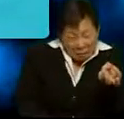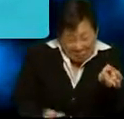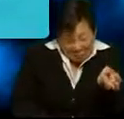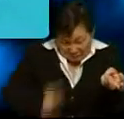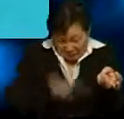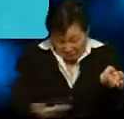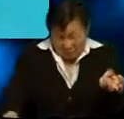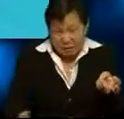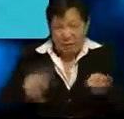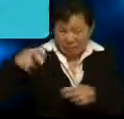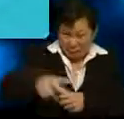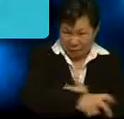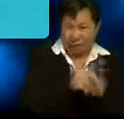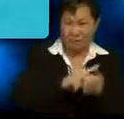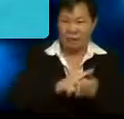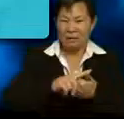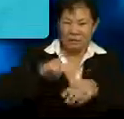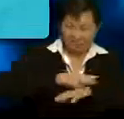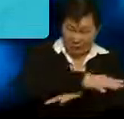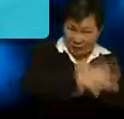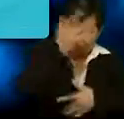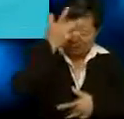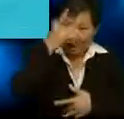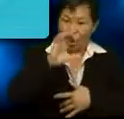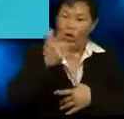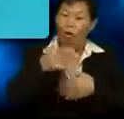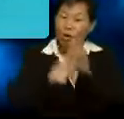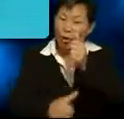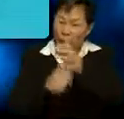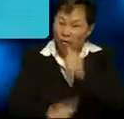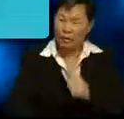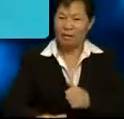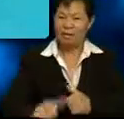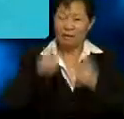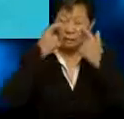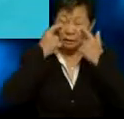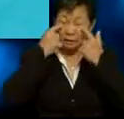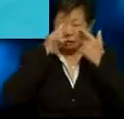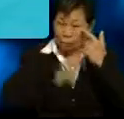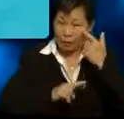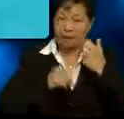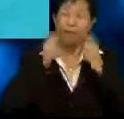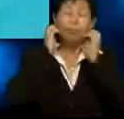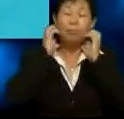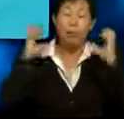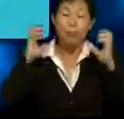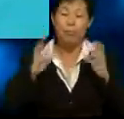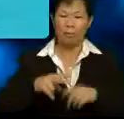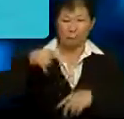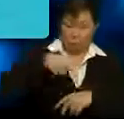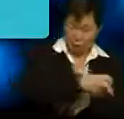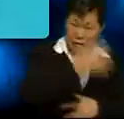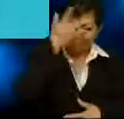Microorganisms, bacteria, diseases, cholera, conjunctivitis, mumps, virus,